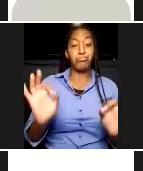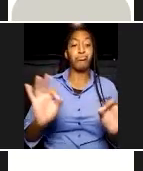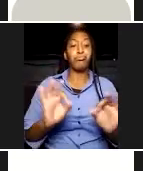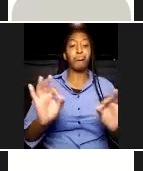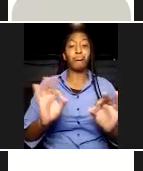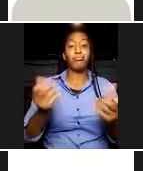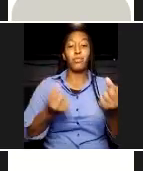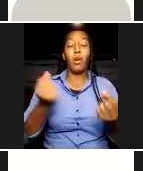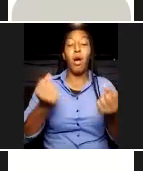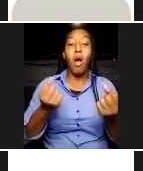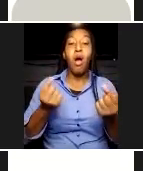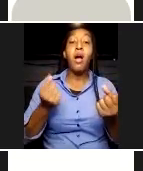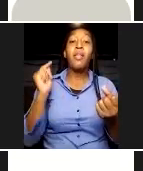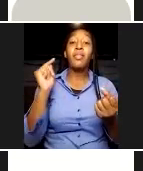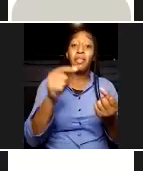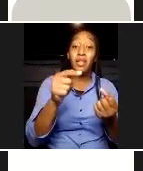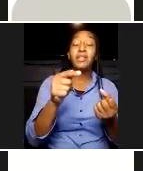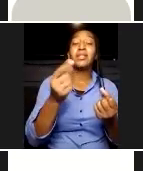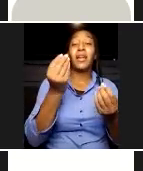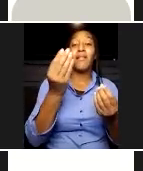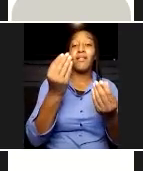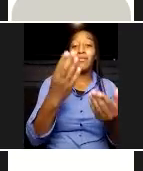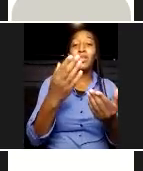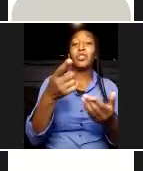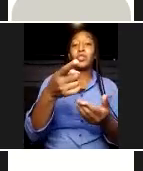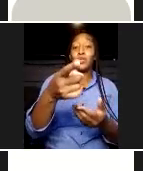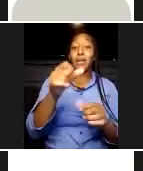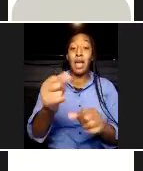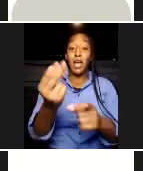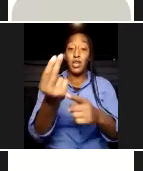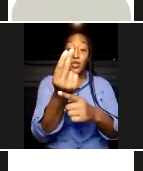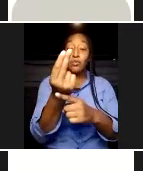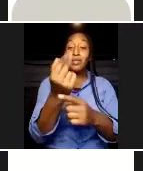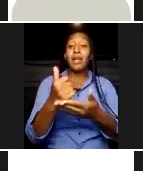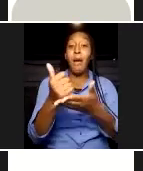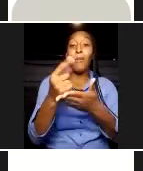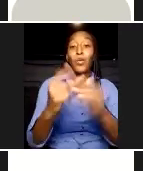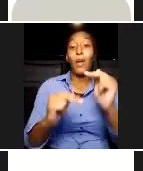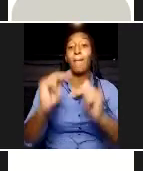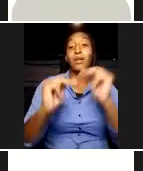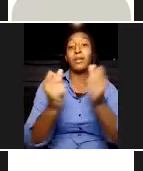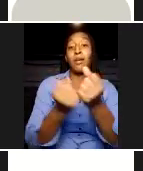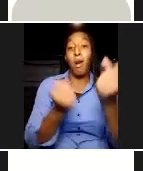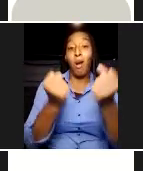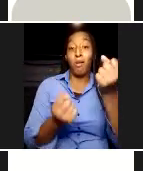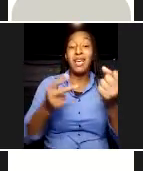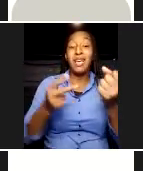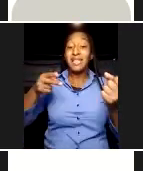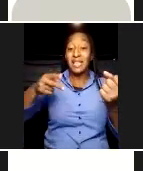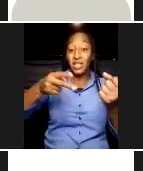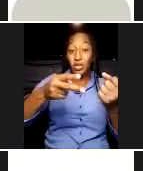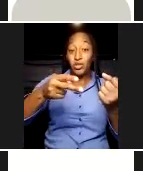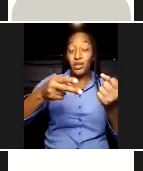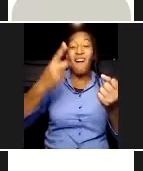the materials that you're allowed to use to build a car. The scissors are for cutting. They're